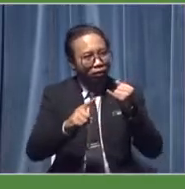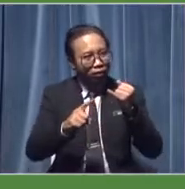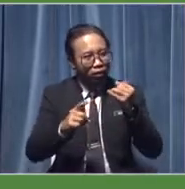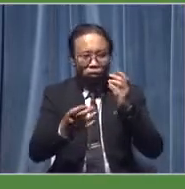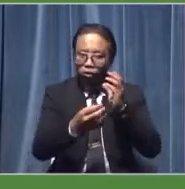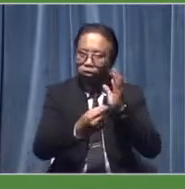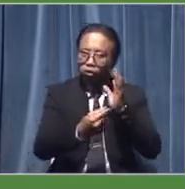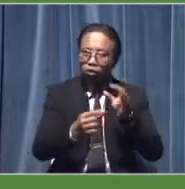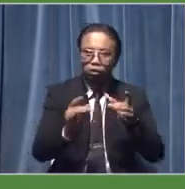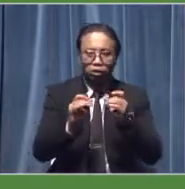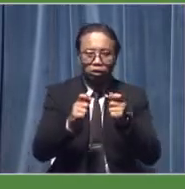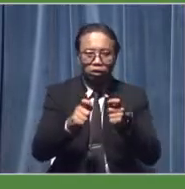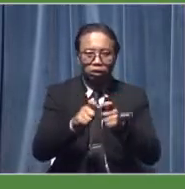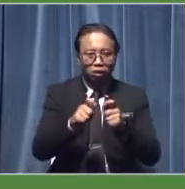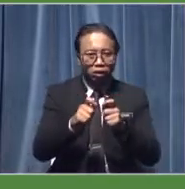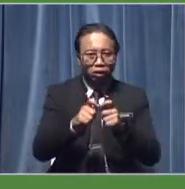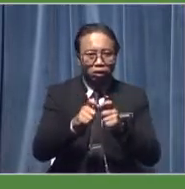charge negative Q,